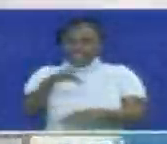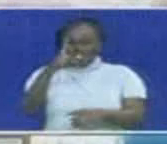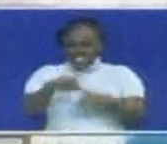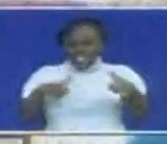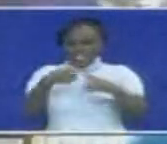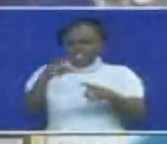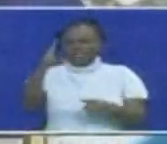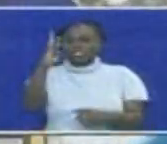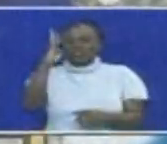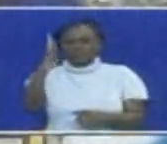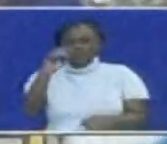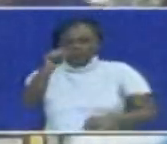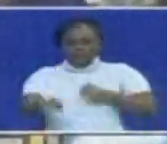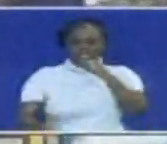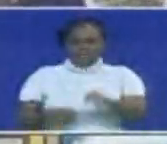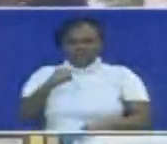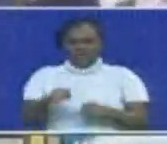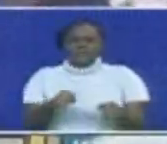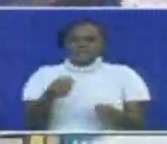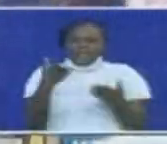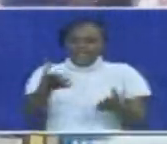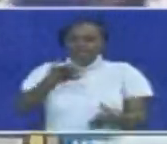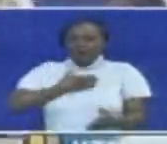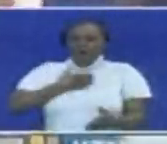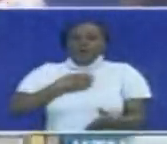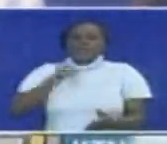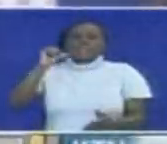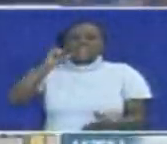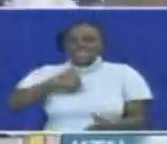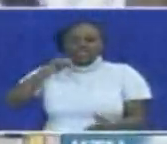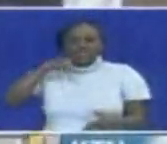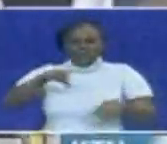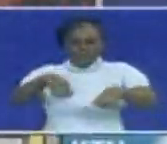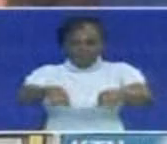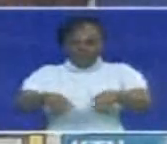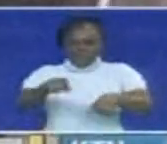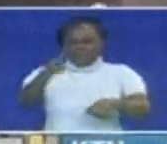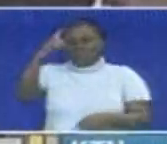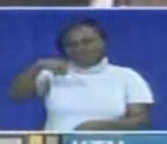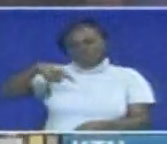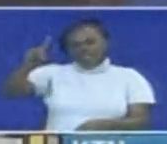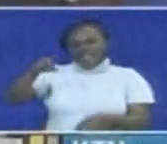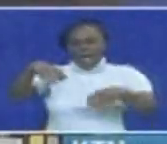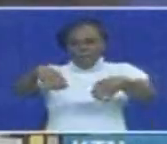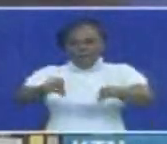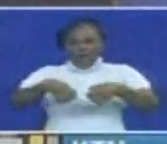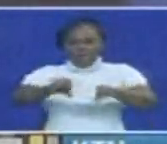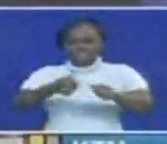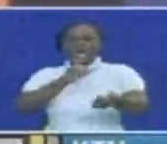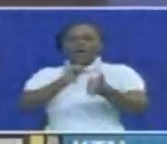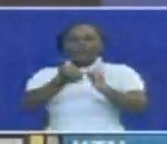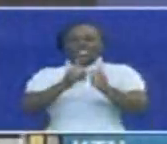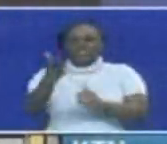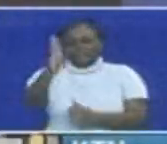Boda Boda bicycle rider who now owns a brand new motorcycle after emerging the winner of the Boda Boda racing